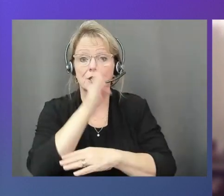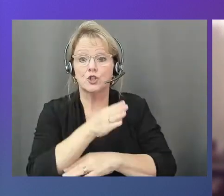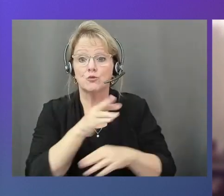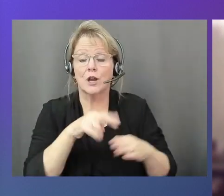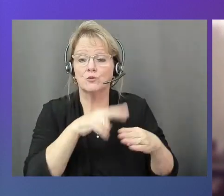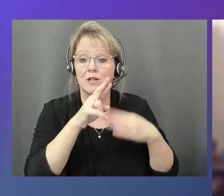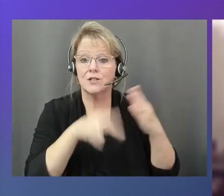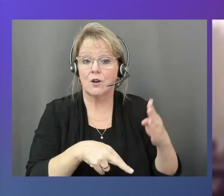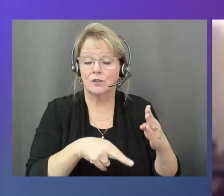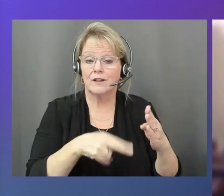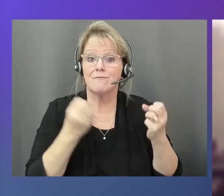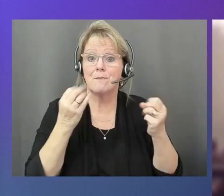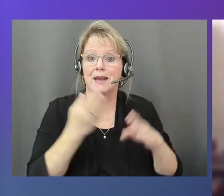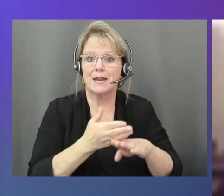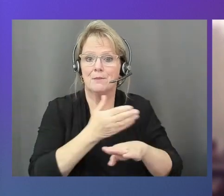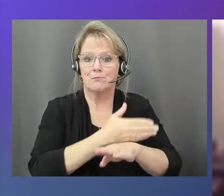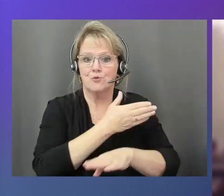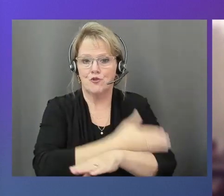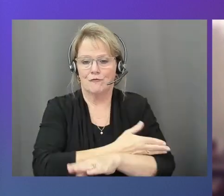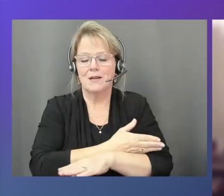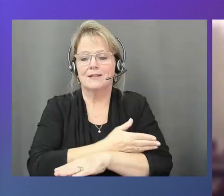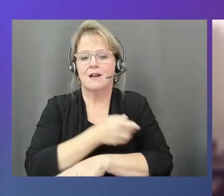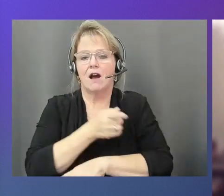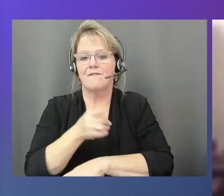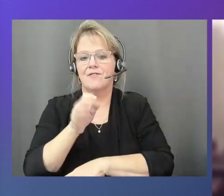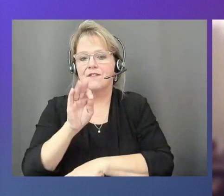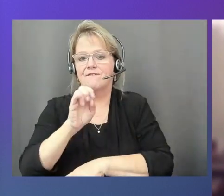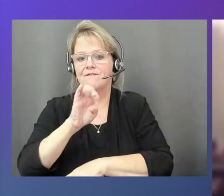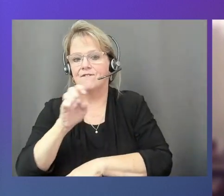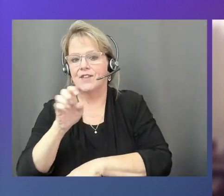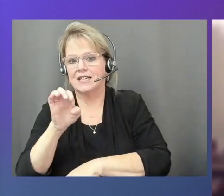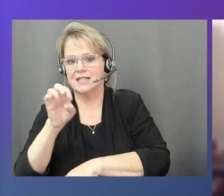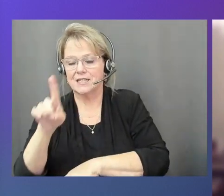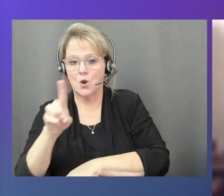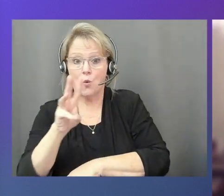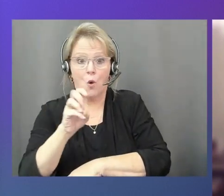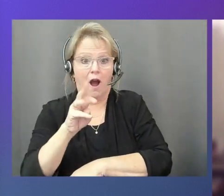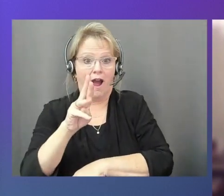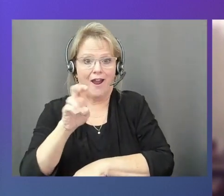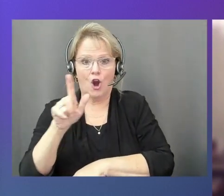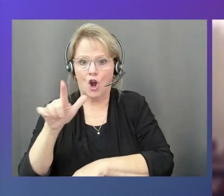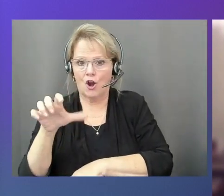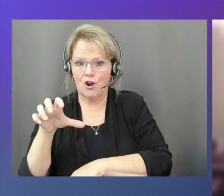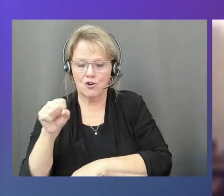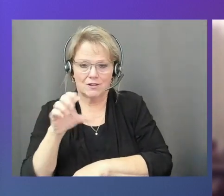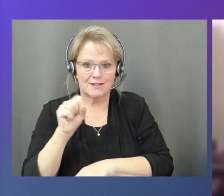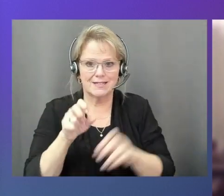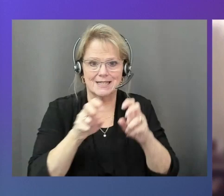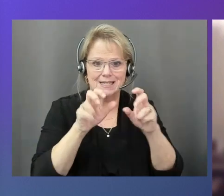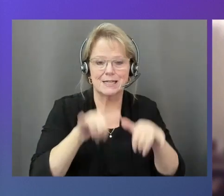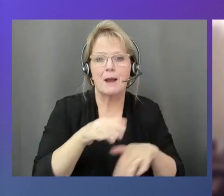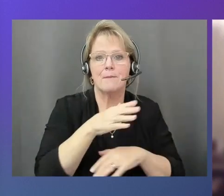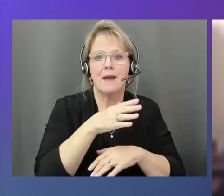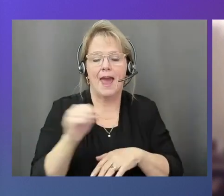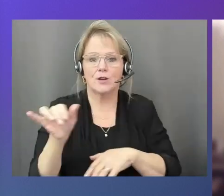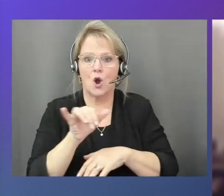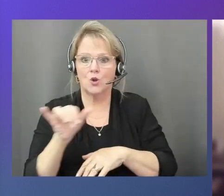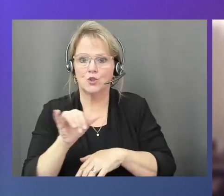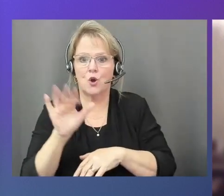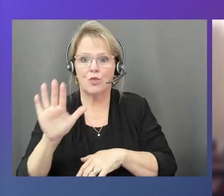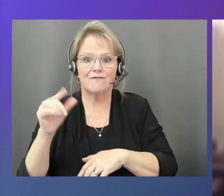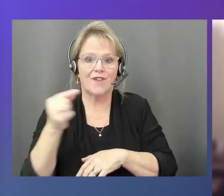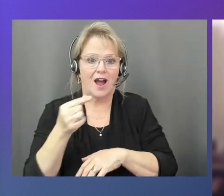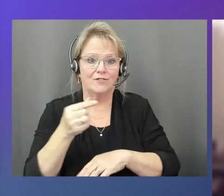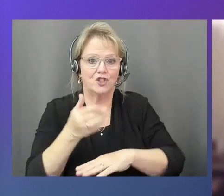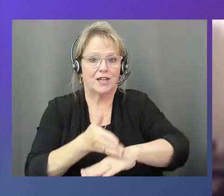wireless system, as well as the addition of the AWS private 5G system to handle hard-to-solve use cases. Having a simple mechanism to keep